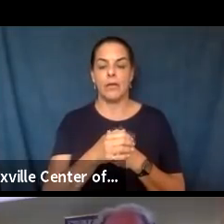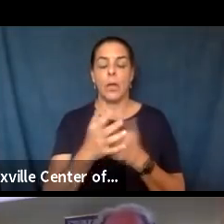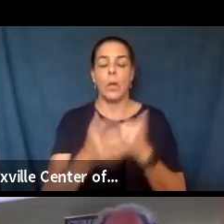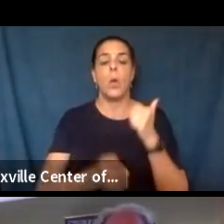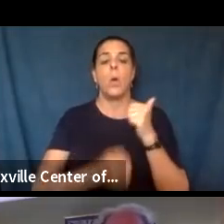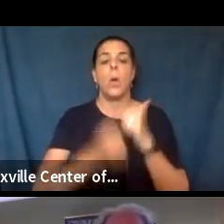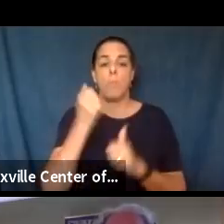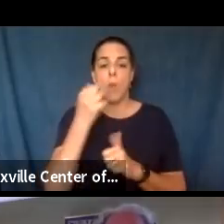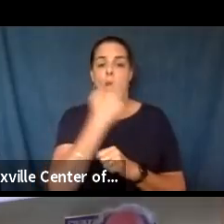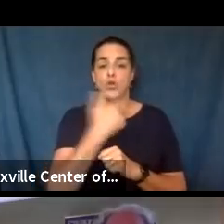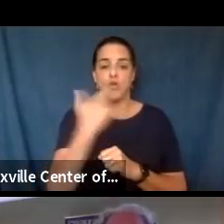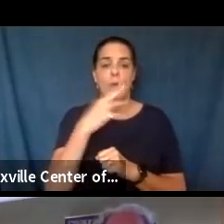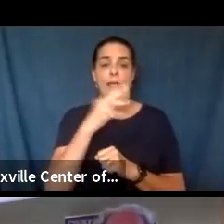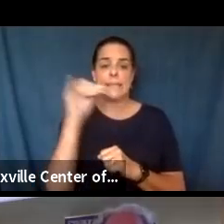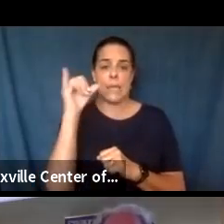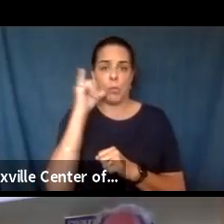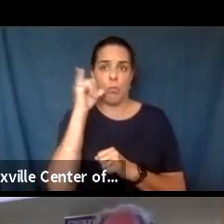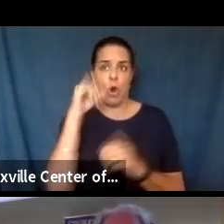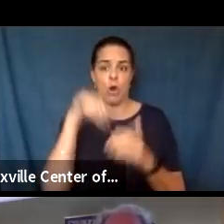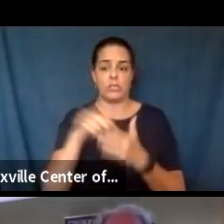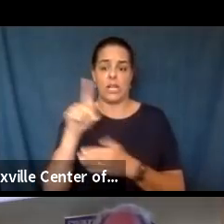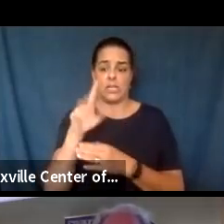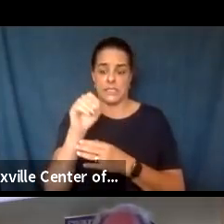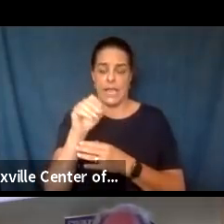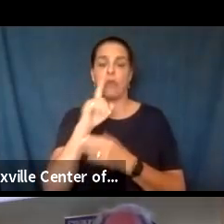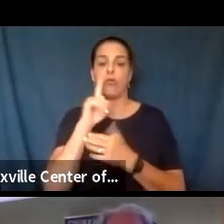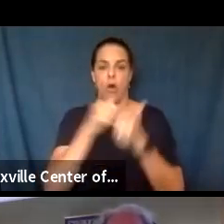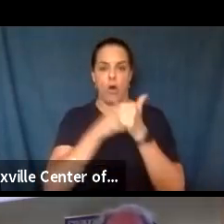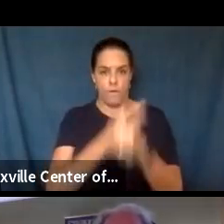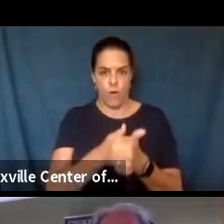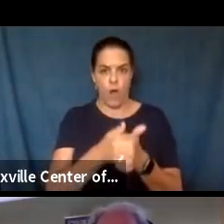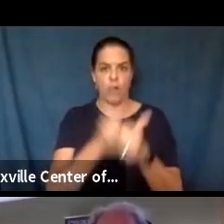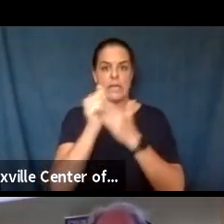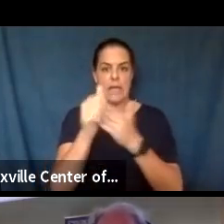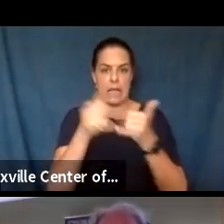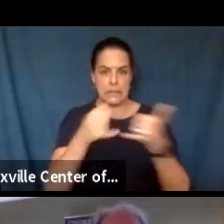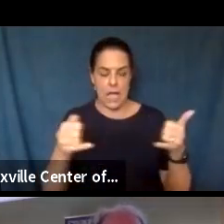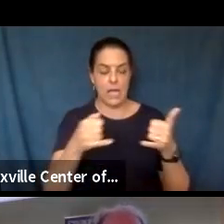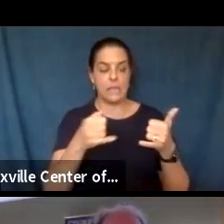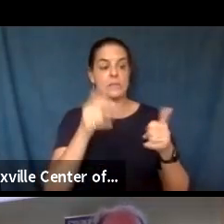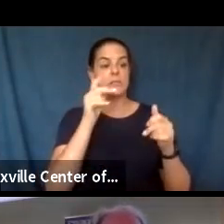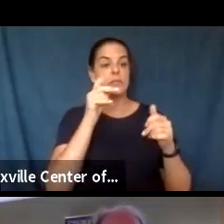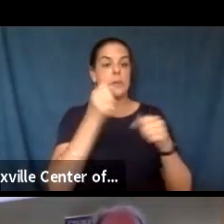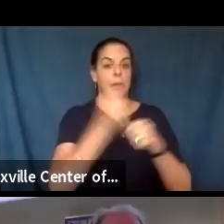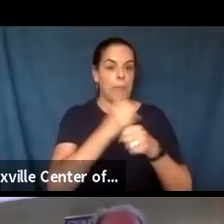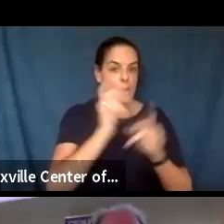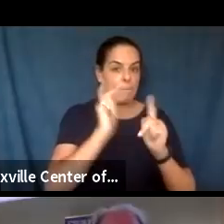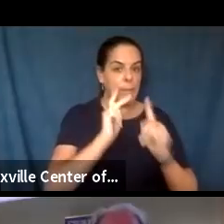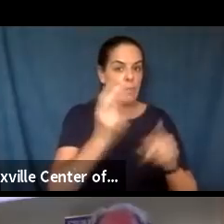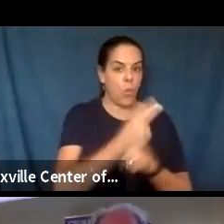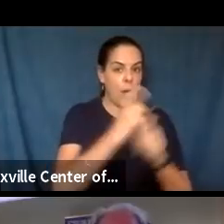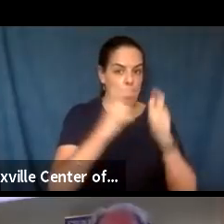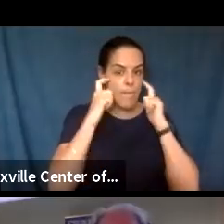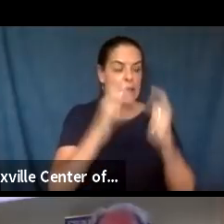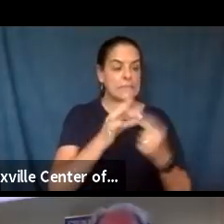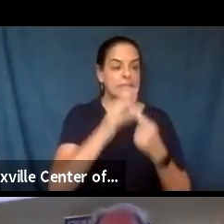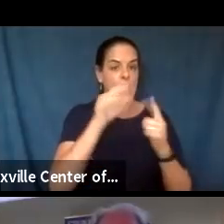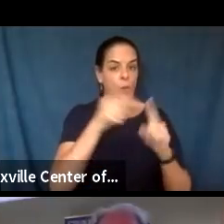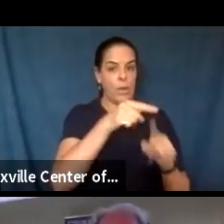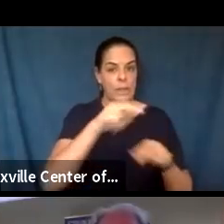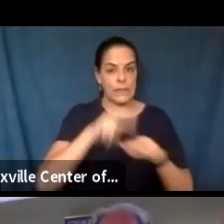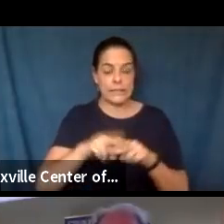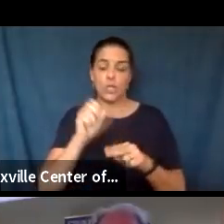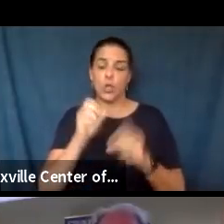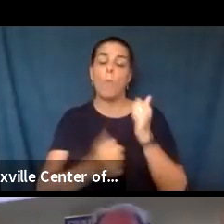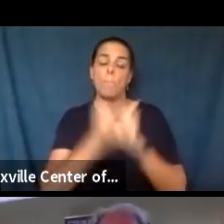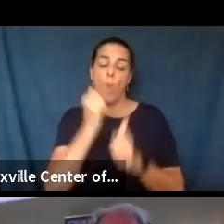following the guidelines, having people wear masks except when they're seated. And so the majority are following